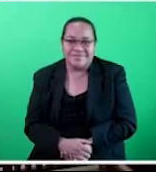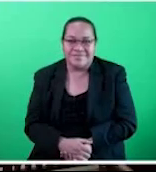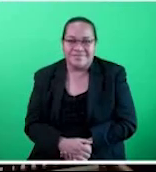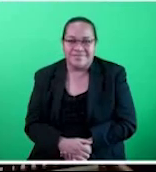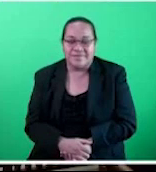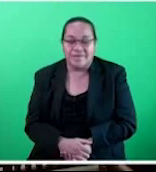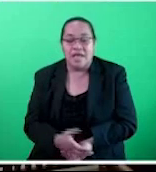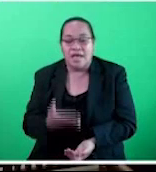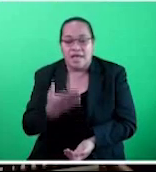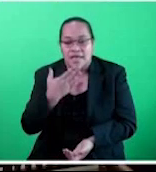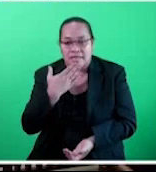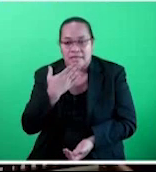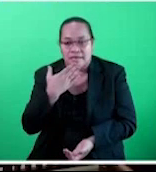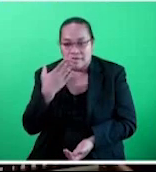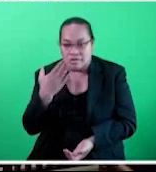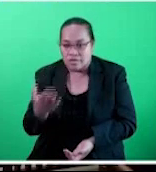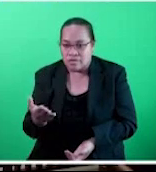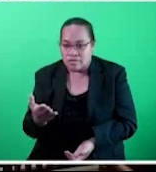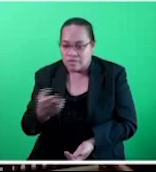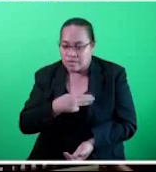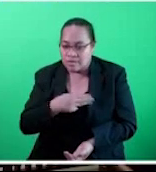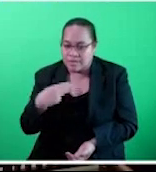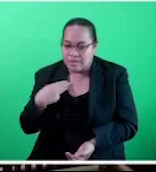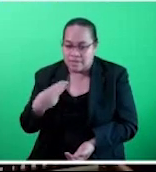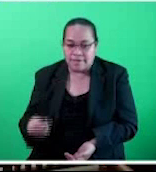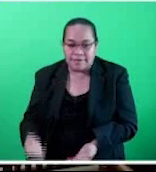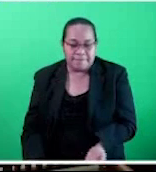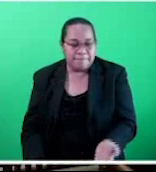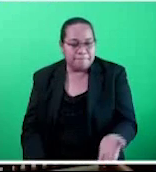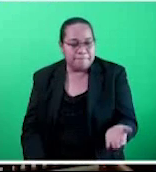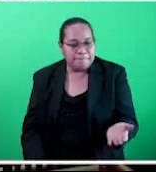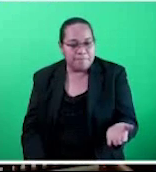you, Honorable Minister. Honorable Atonio